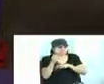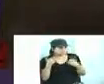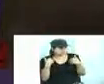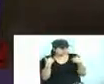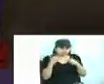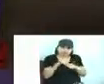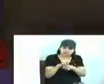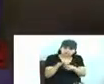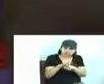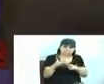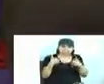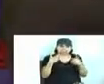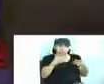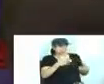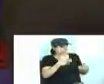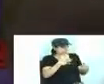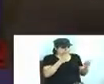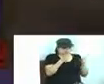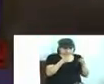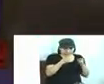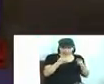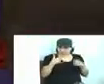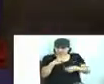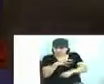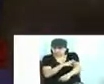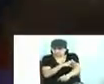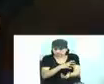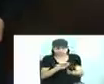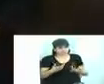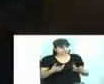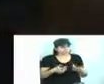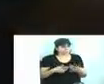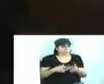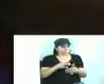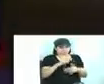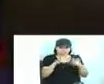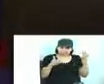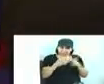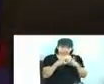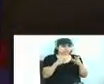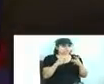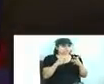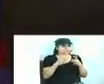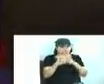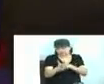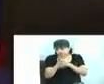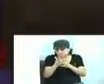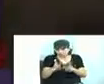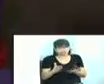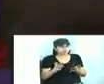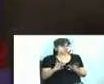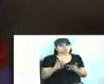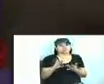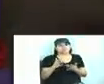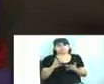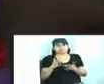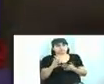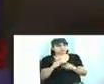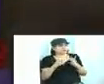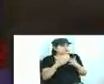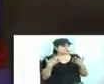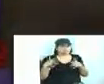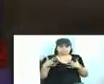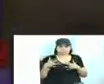get more? Do I have mine? Am I in control? Do I have power? It's all the worry about terrorism and all the anxiety that that creates.